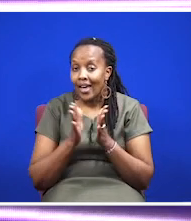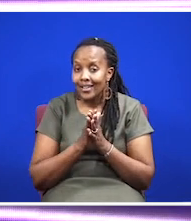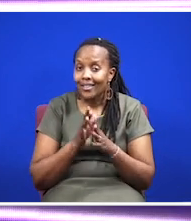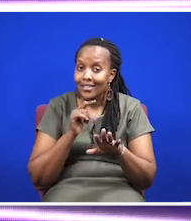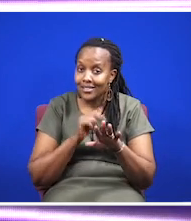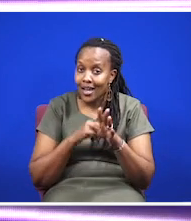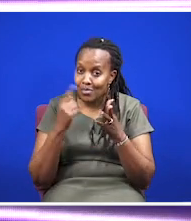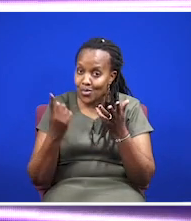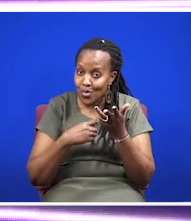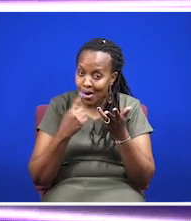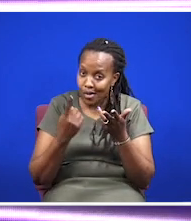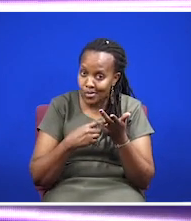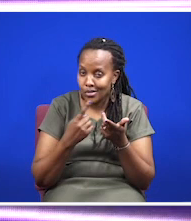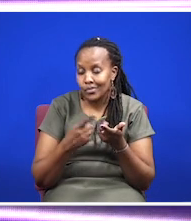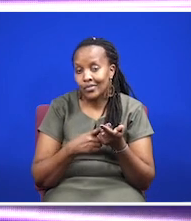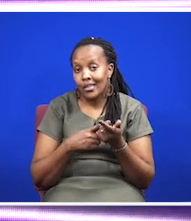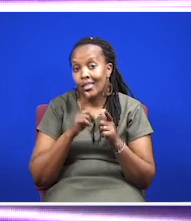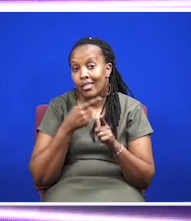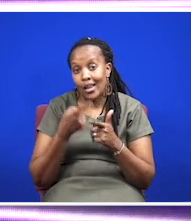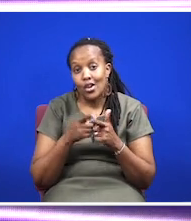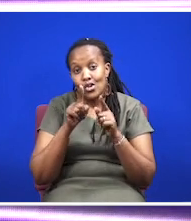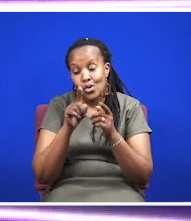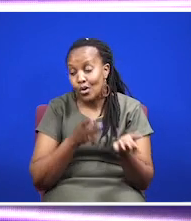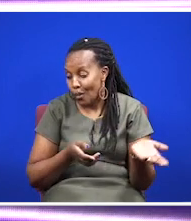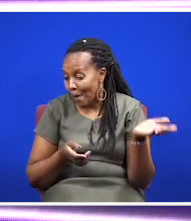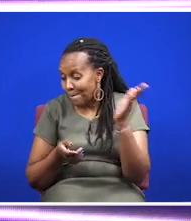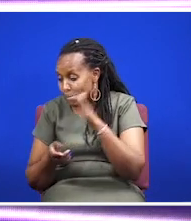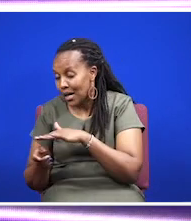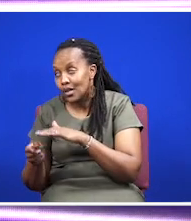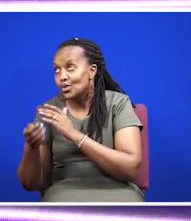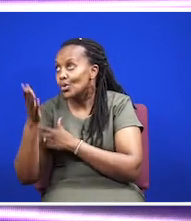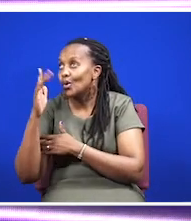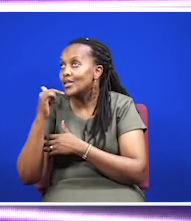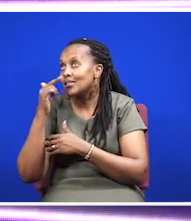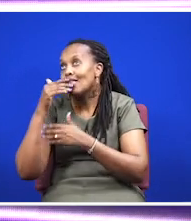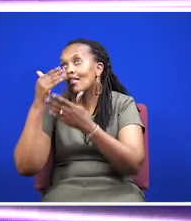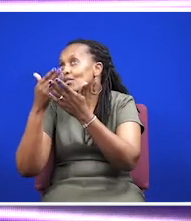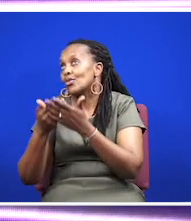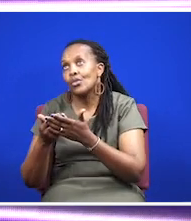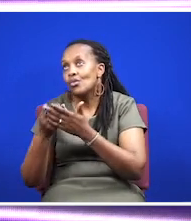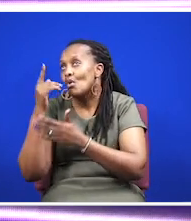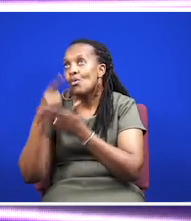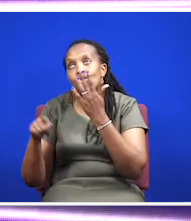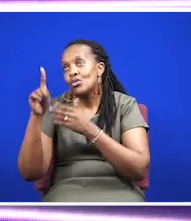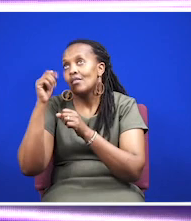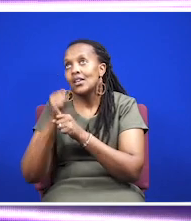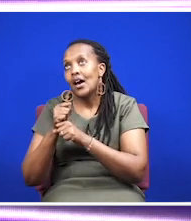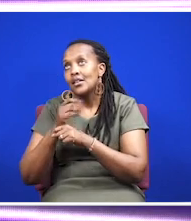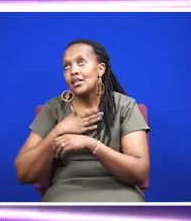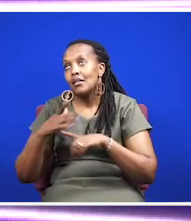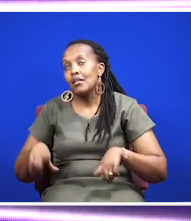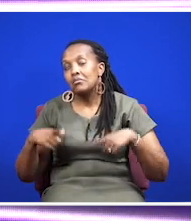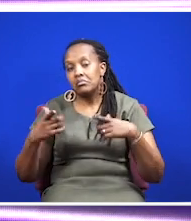as we count them, we go to back to God and tell him, thank you for the things that you have done in my